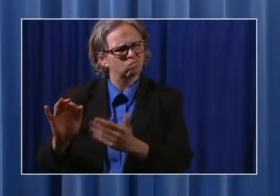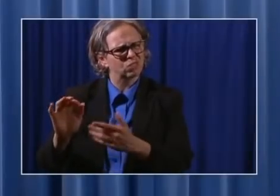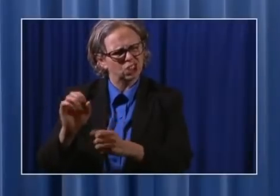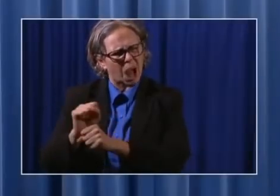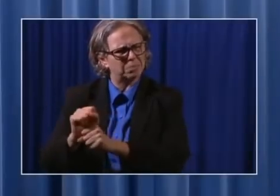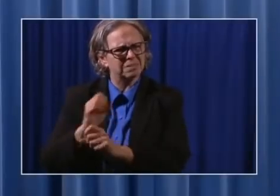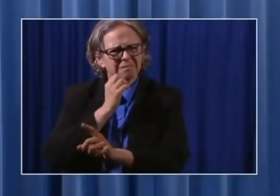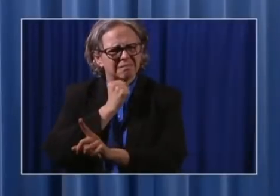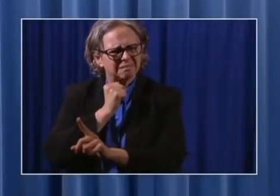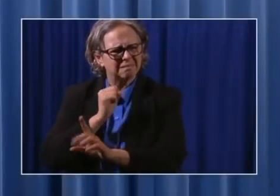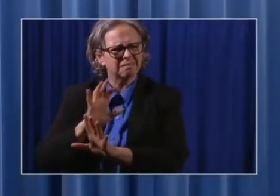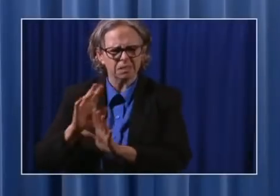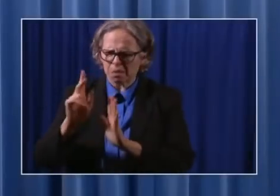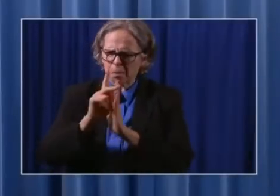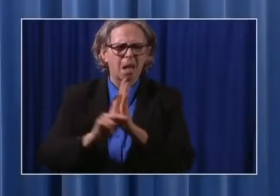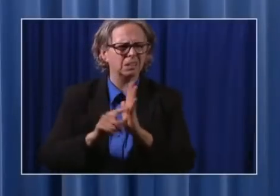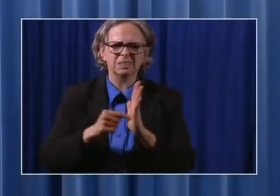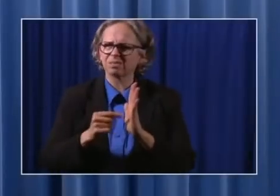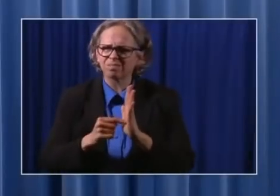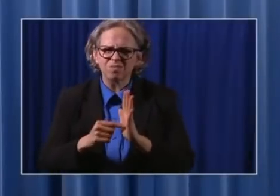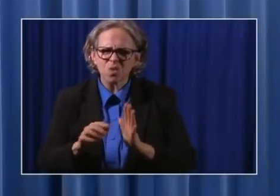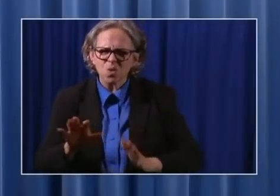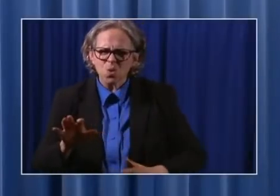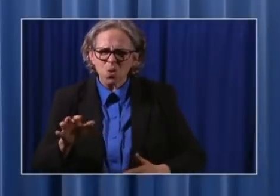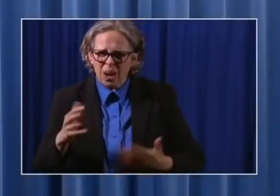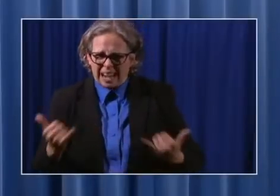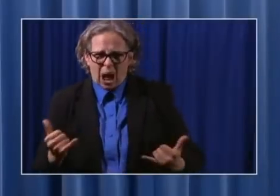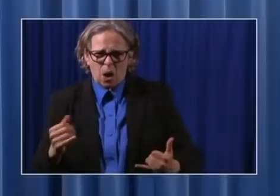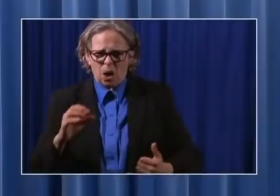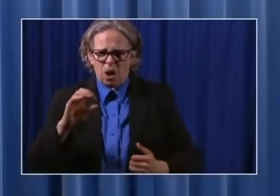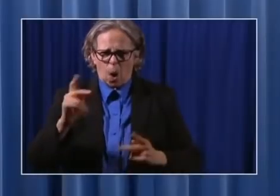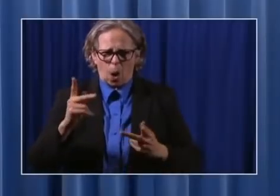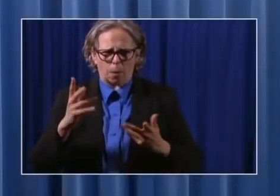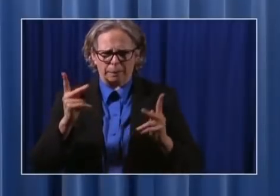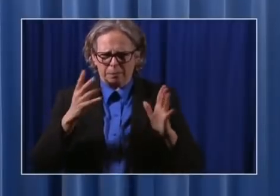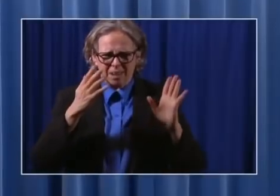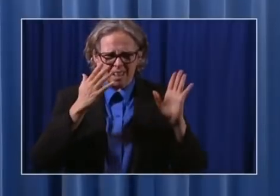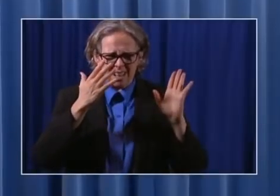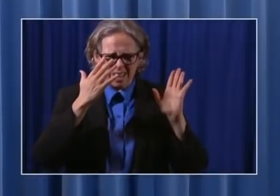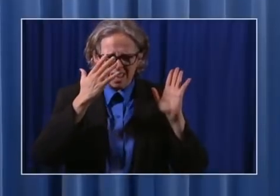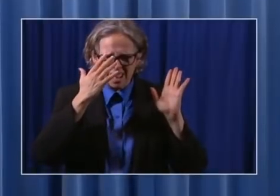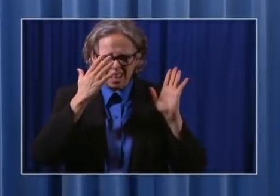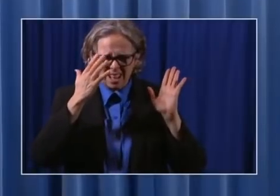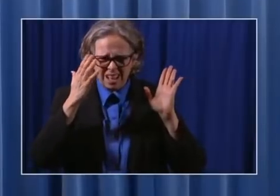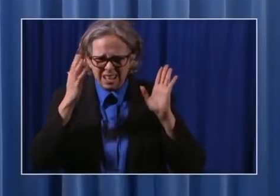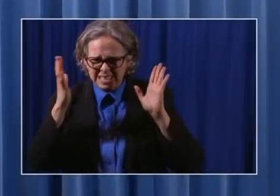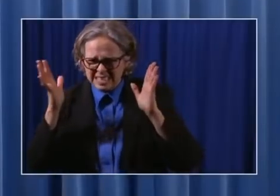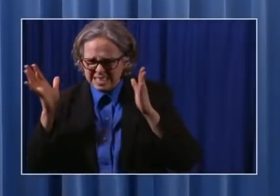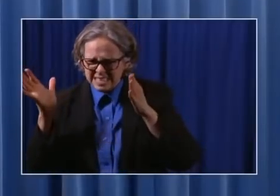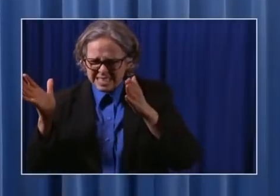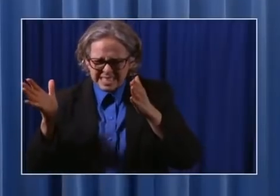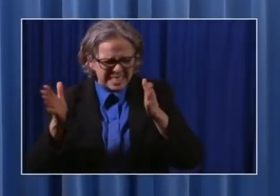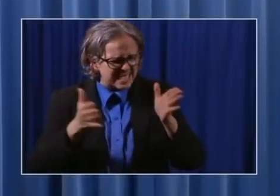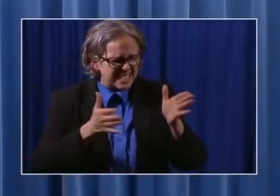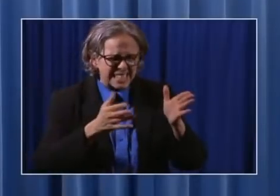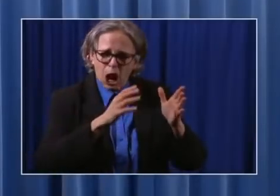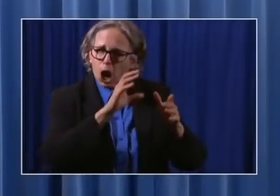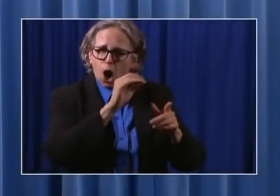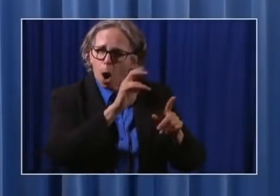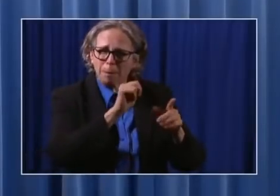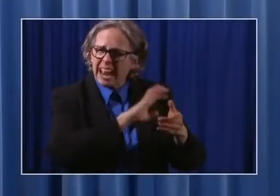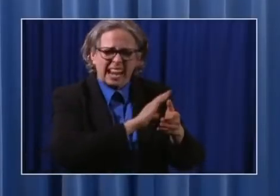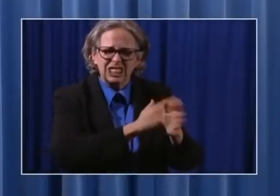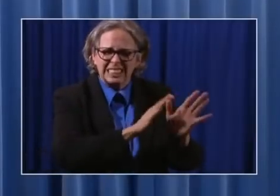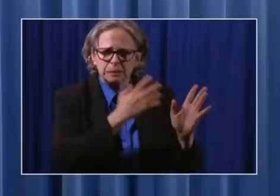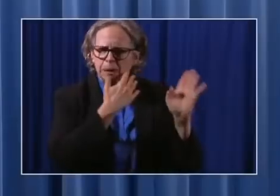future at least, to be able to have much of any non-carbon energy production in the state